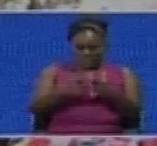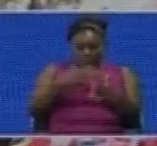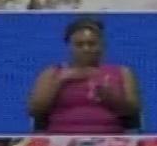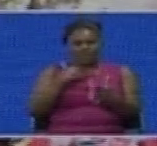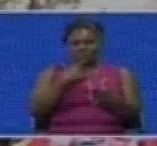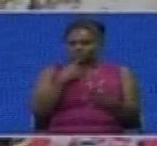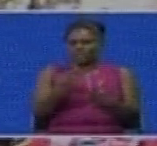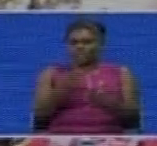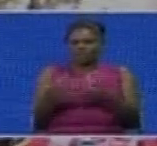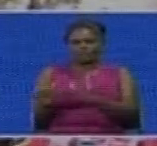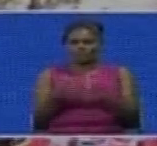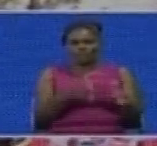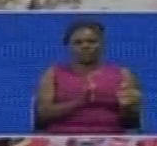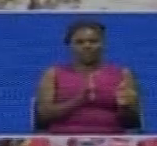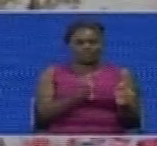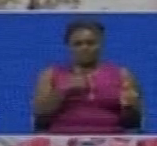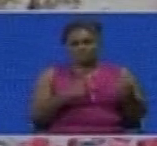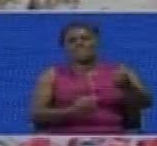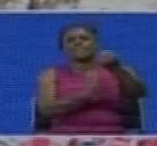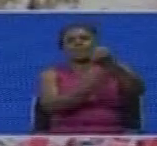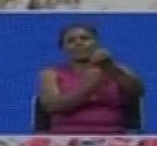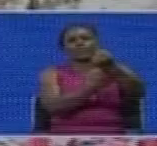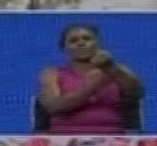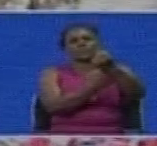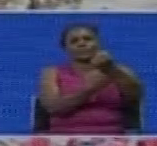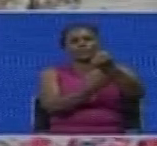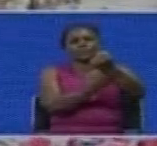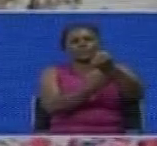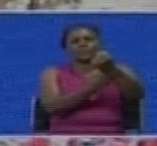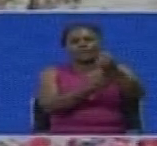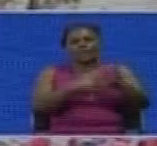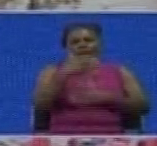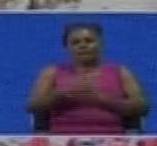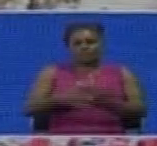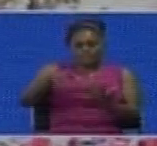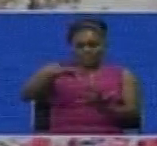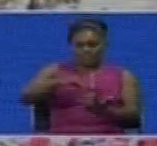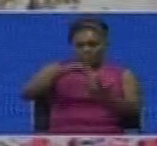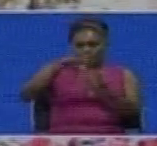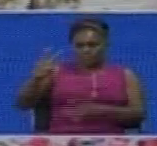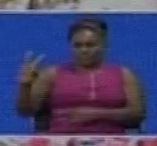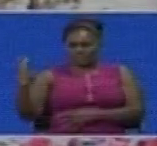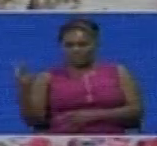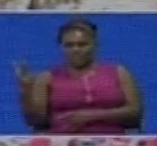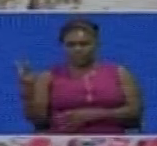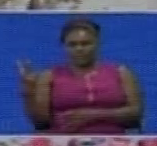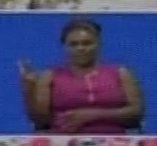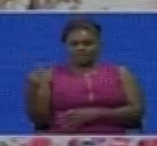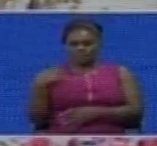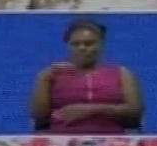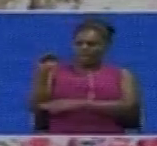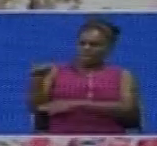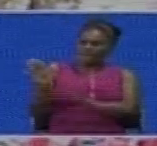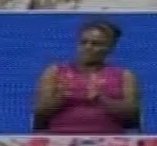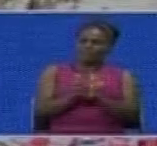to tell them I will support Lelengu after a nomination. So, secondly, I urge